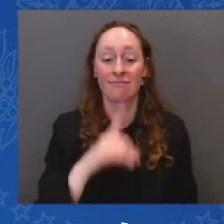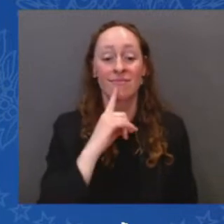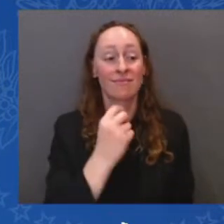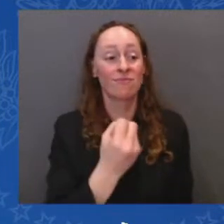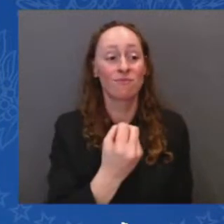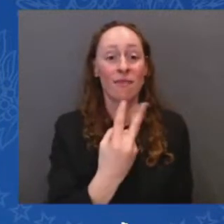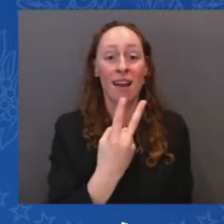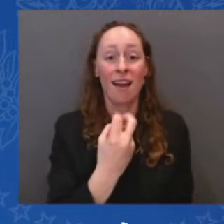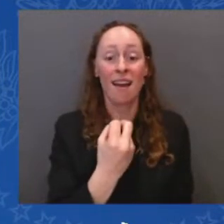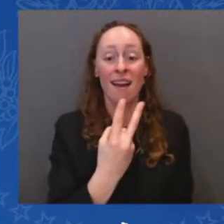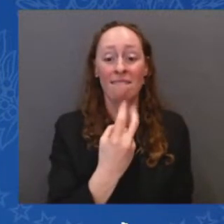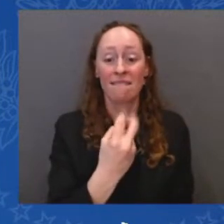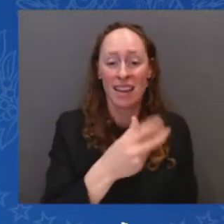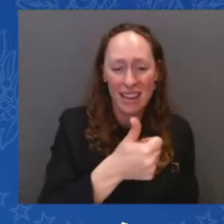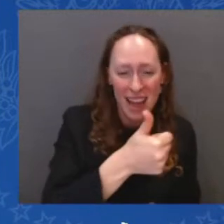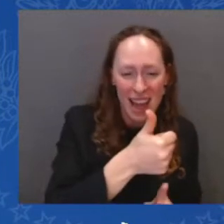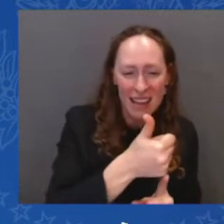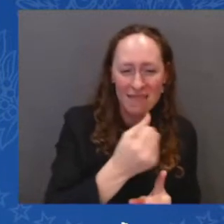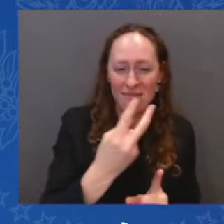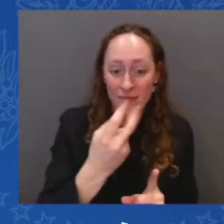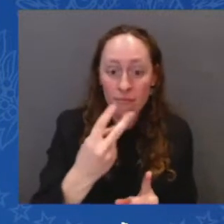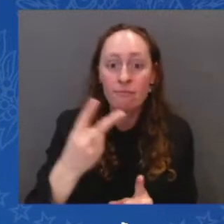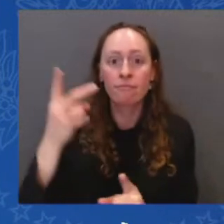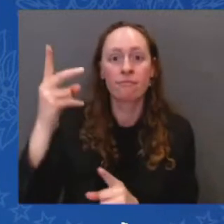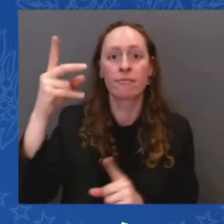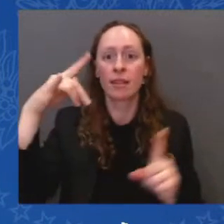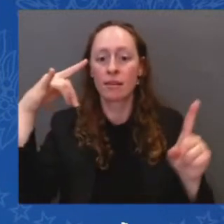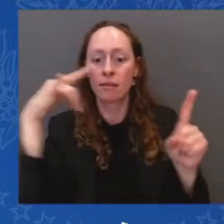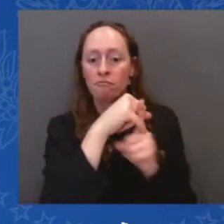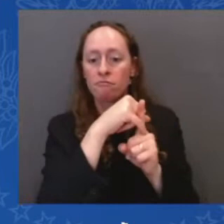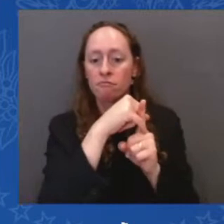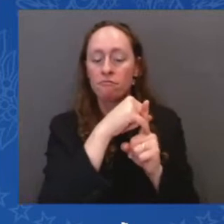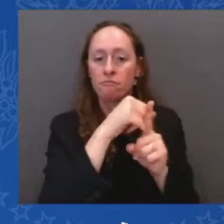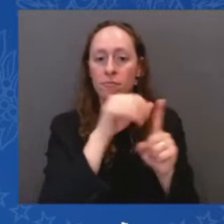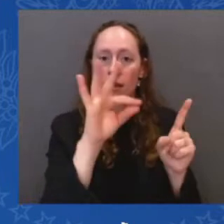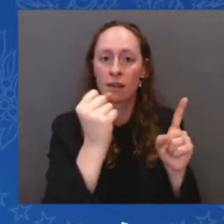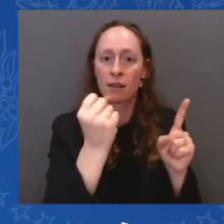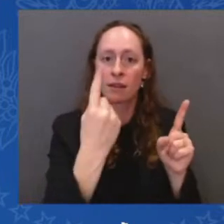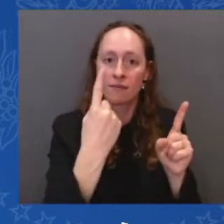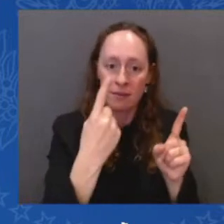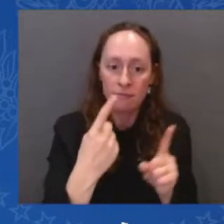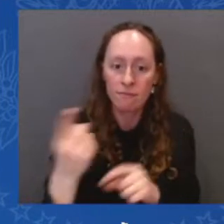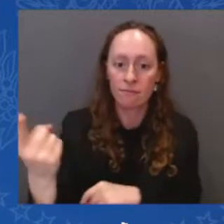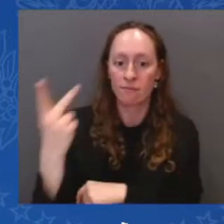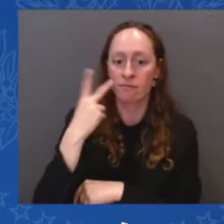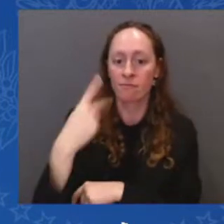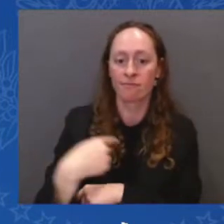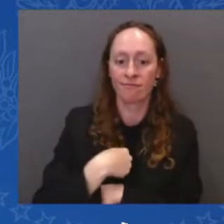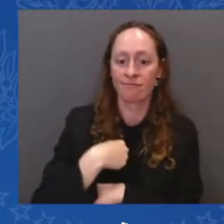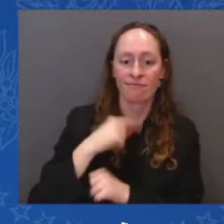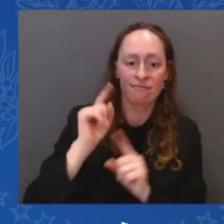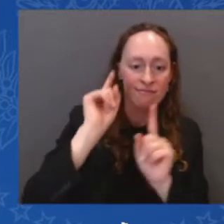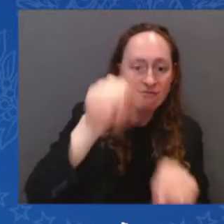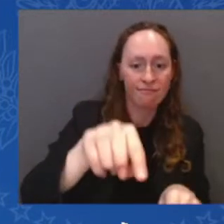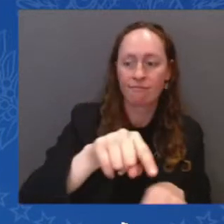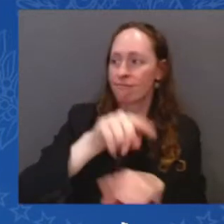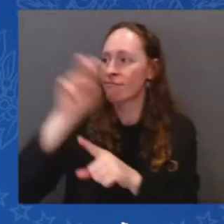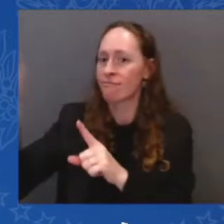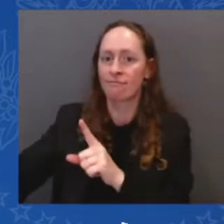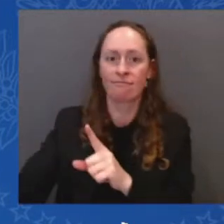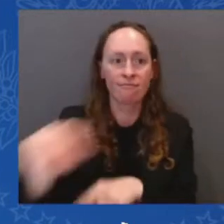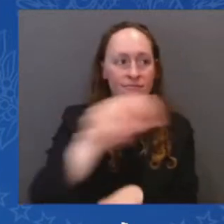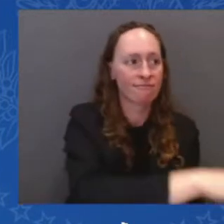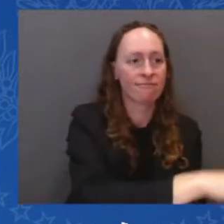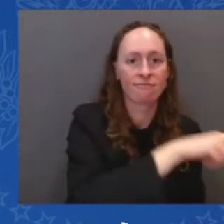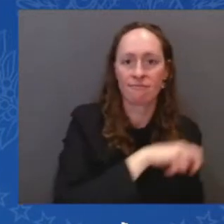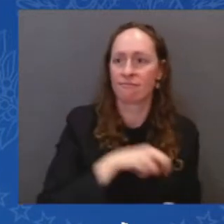your dad deploy year in and year out for the next decade and a half. You dealt